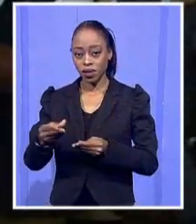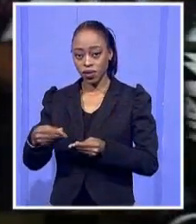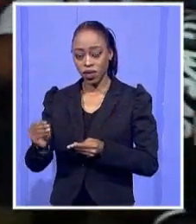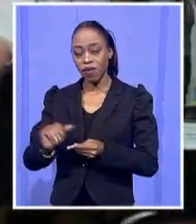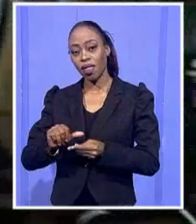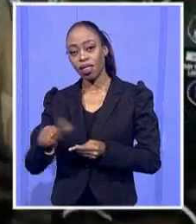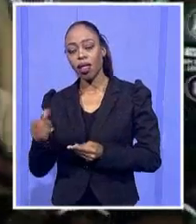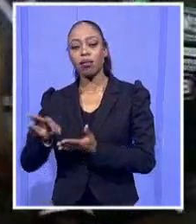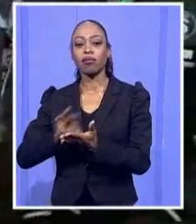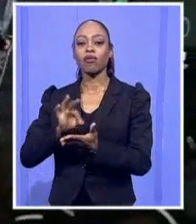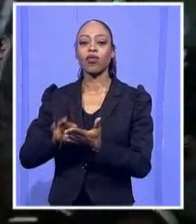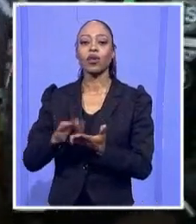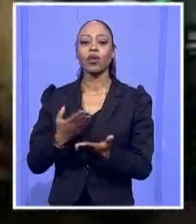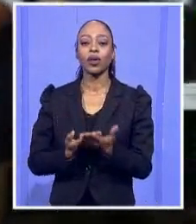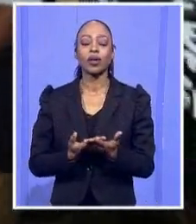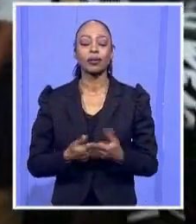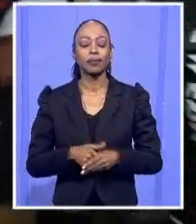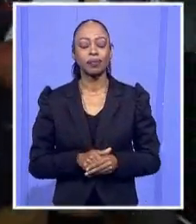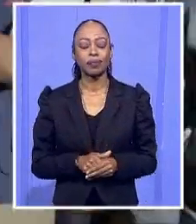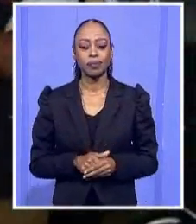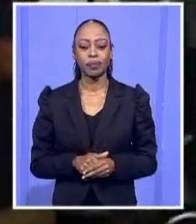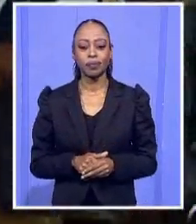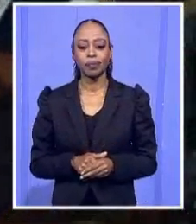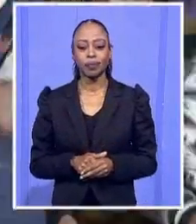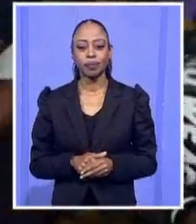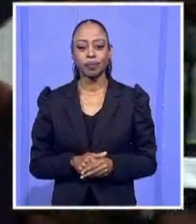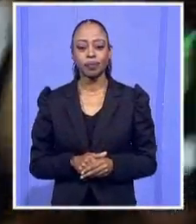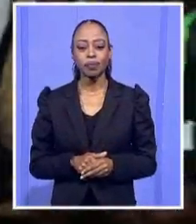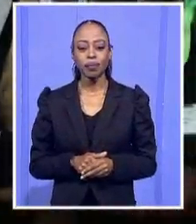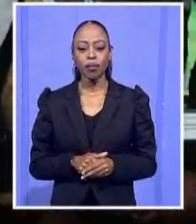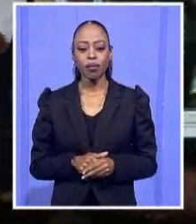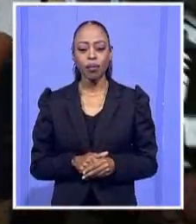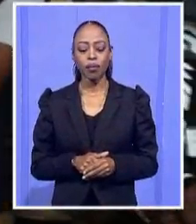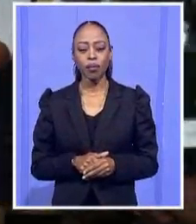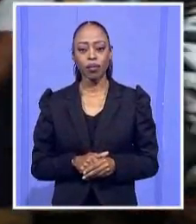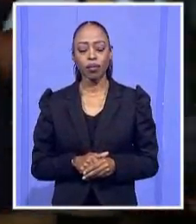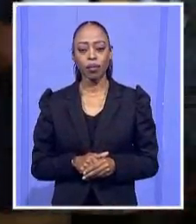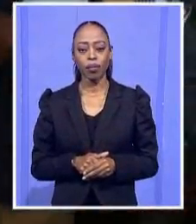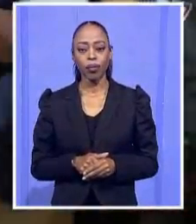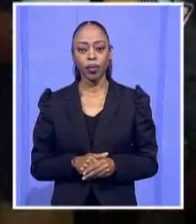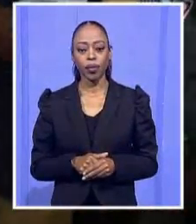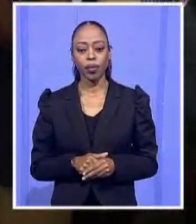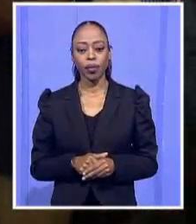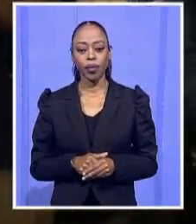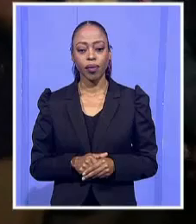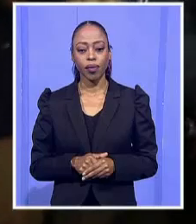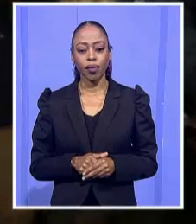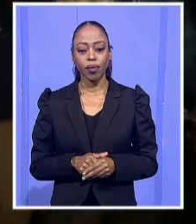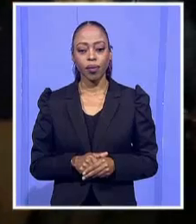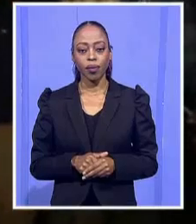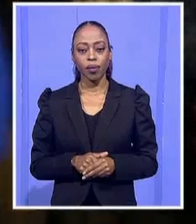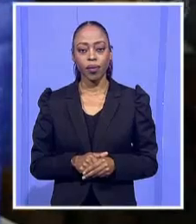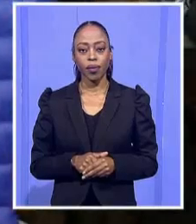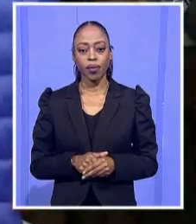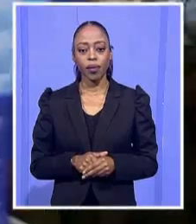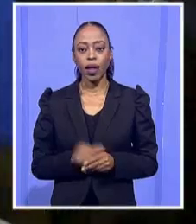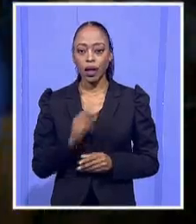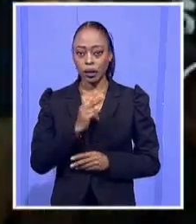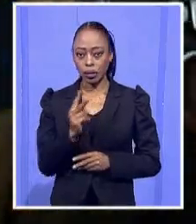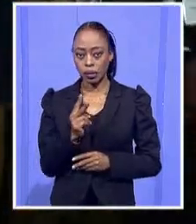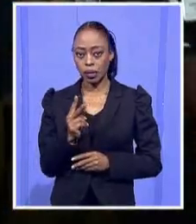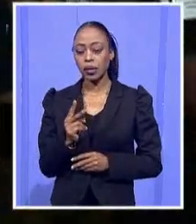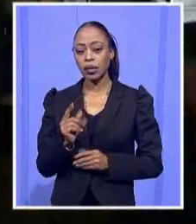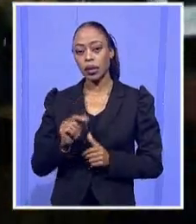ballot. Let's follow a bit before we can also, then I will be able to explain to you exactly what is happening now. So